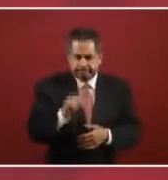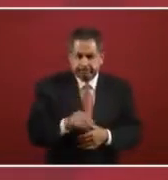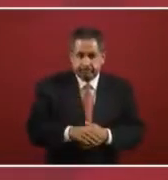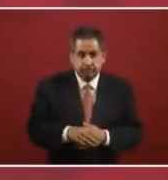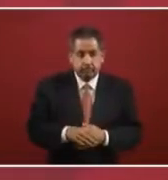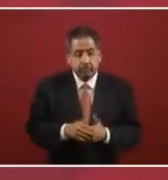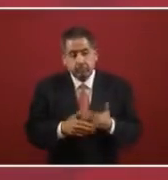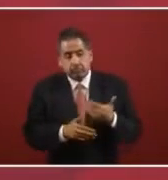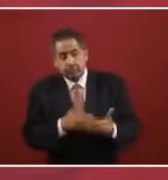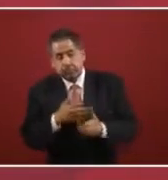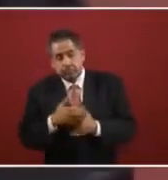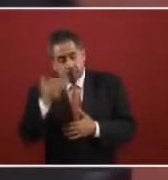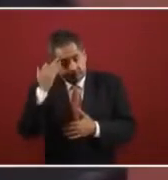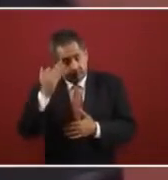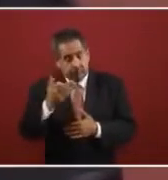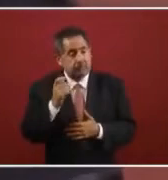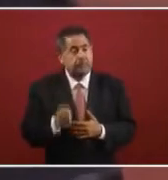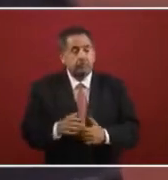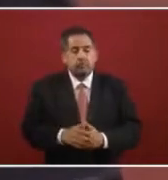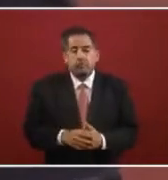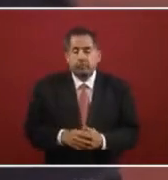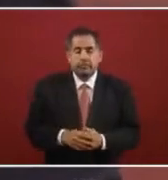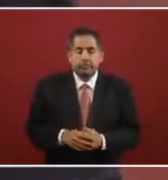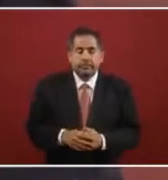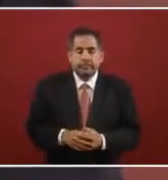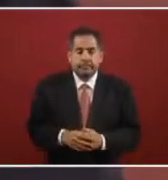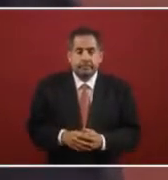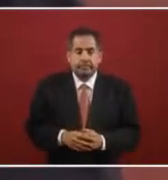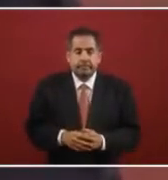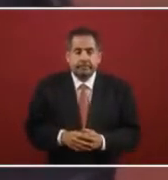como fue pasando el tiempo, But as time passed,